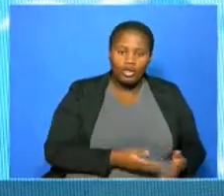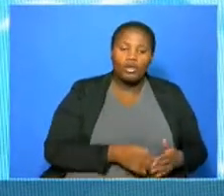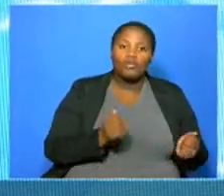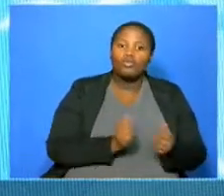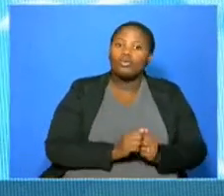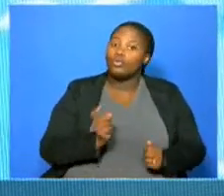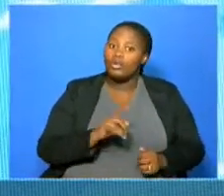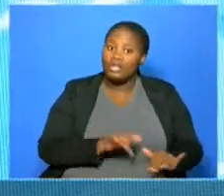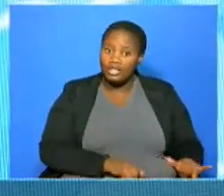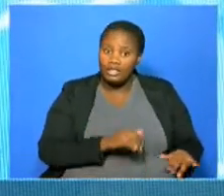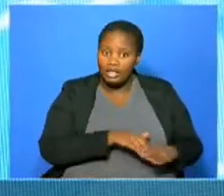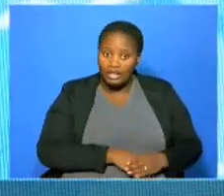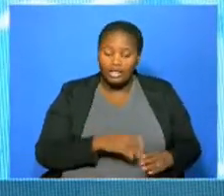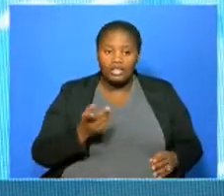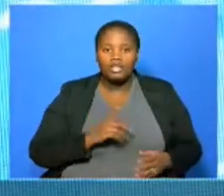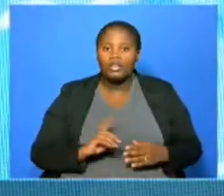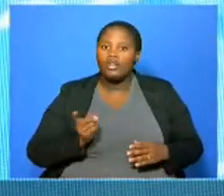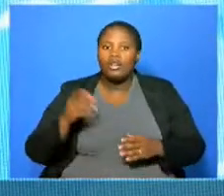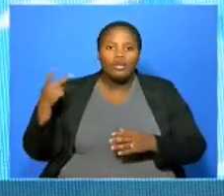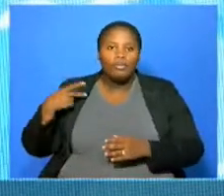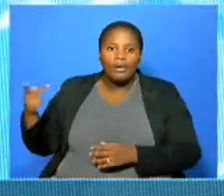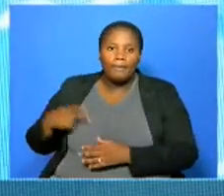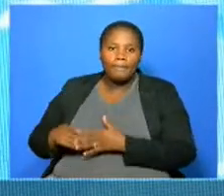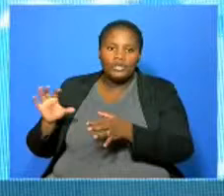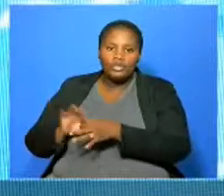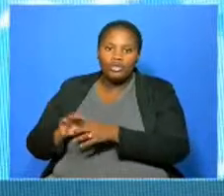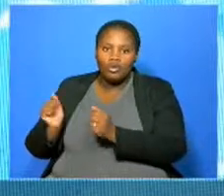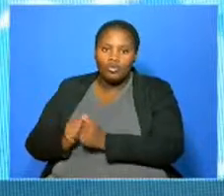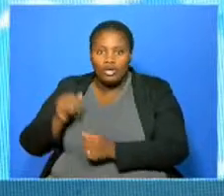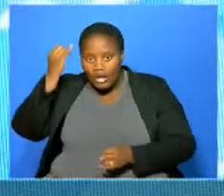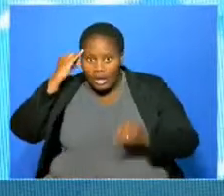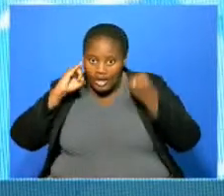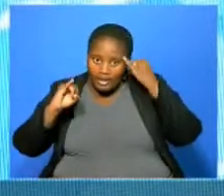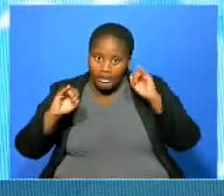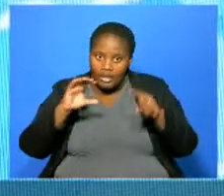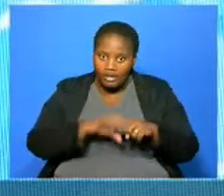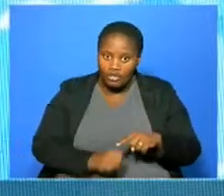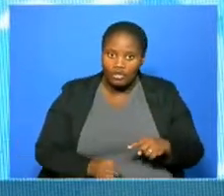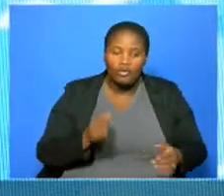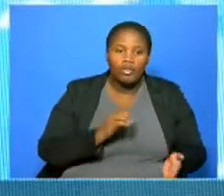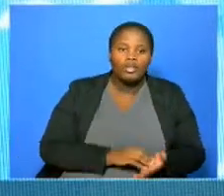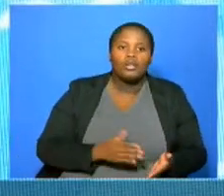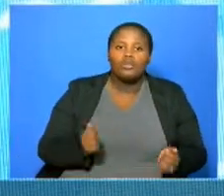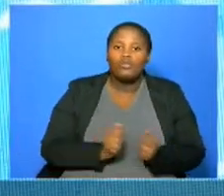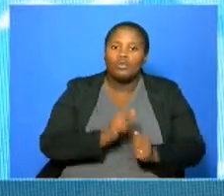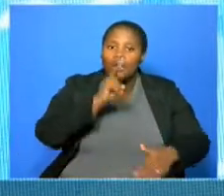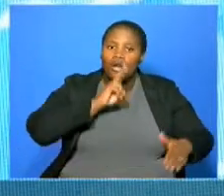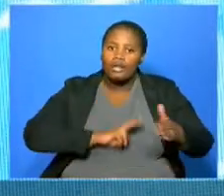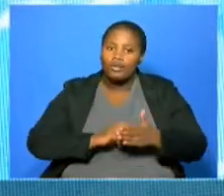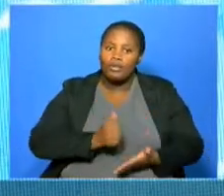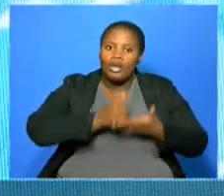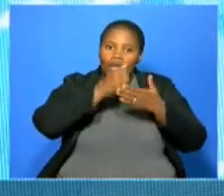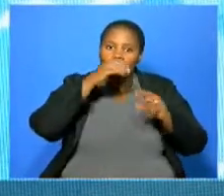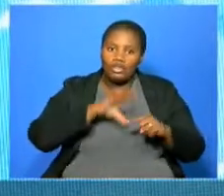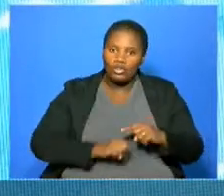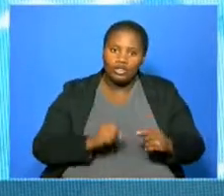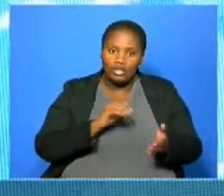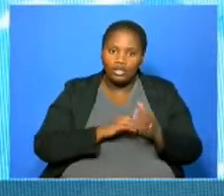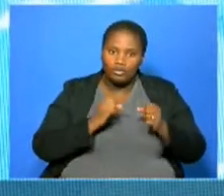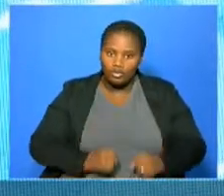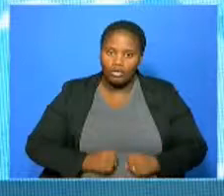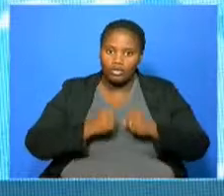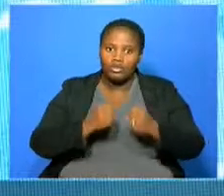coverage, to engage our international partners for the attainment of the ideals of our national vision and sustainable development